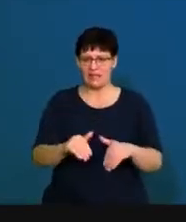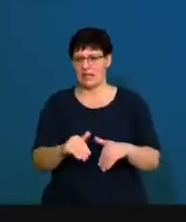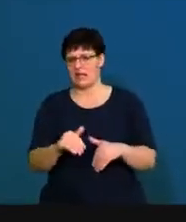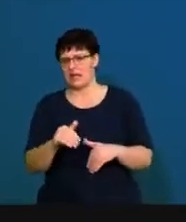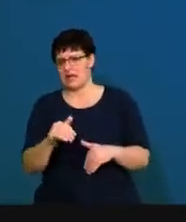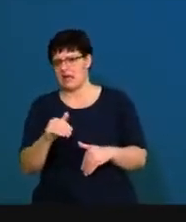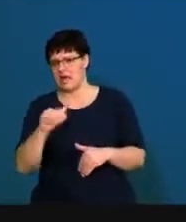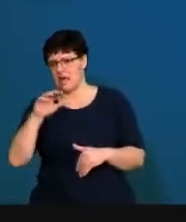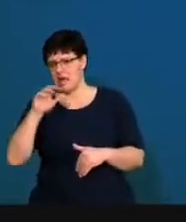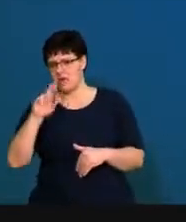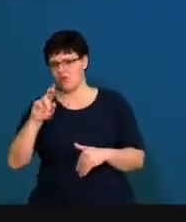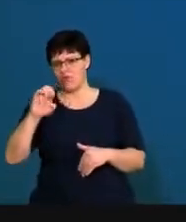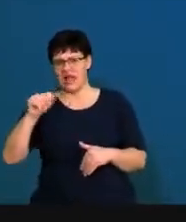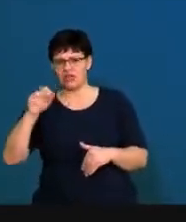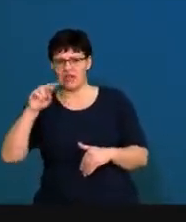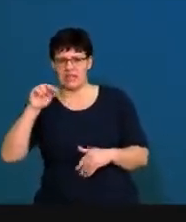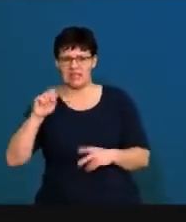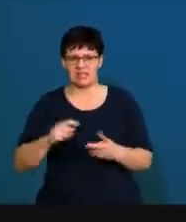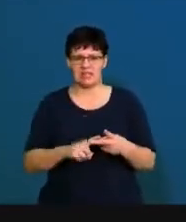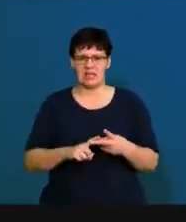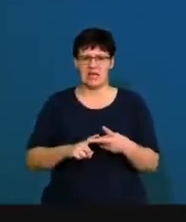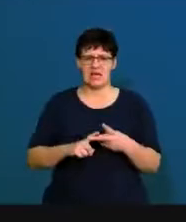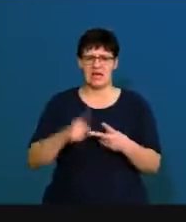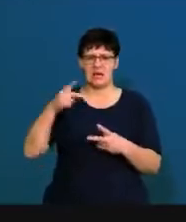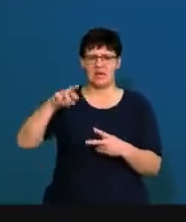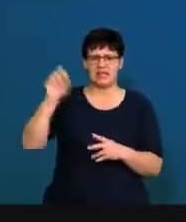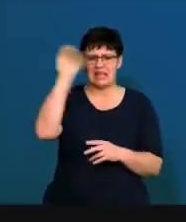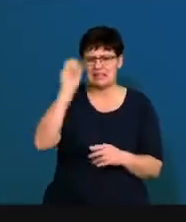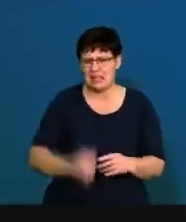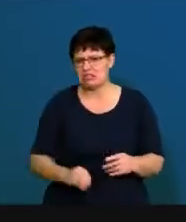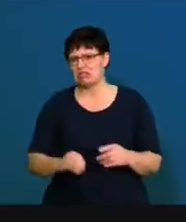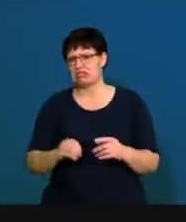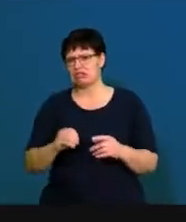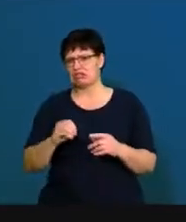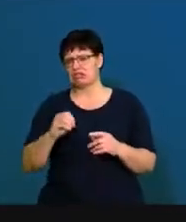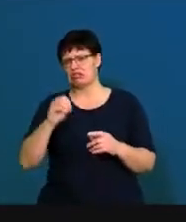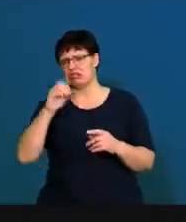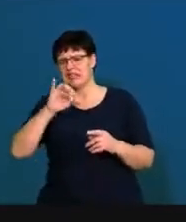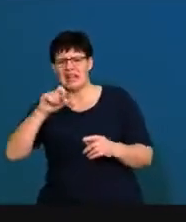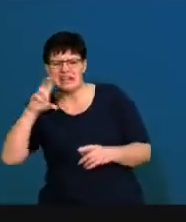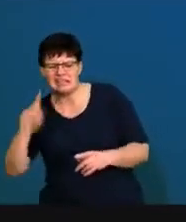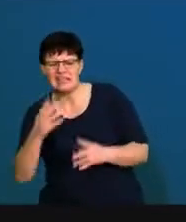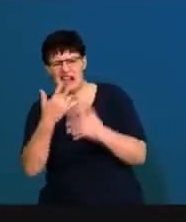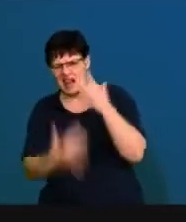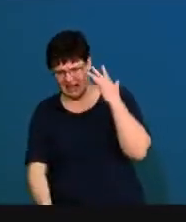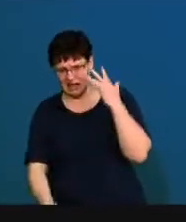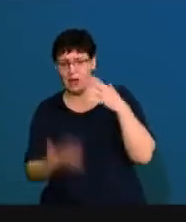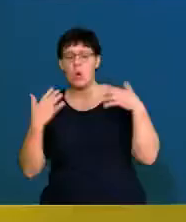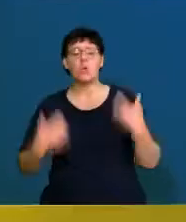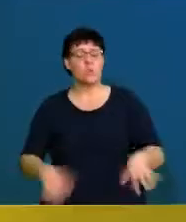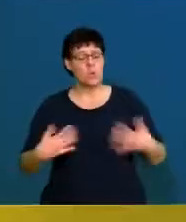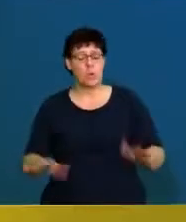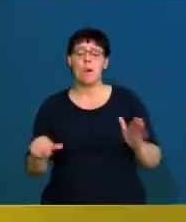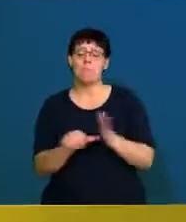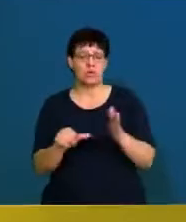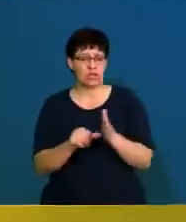11, percentage yield, empirical formula, the list goes on, okay? But what is also very, very crucial as far